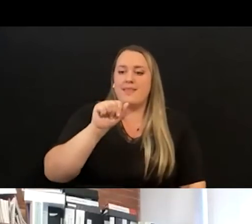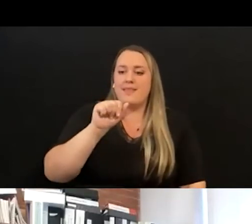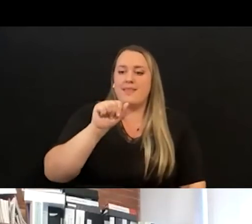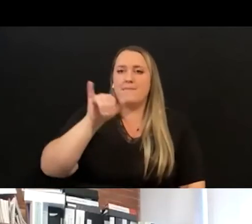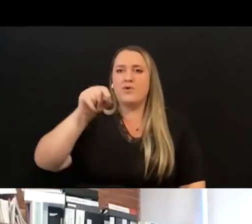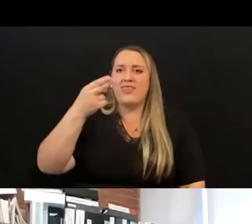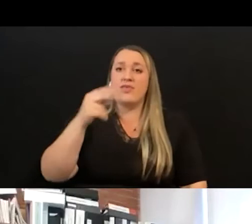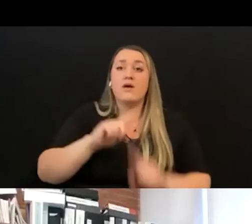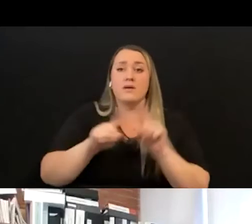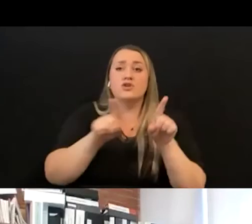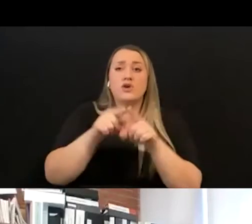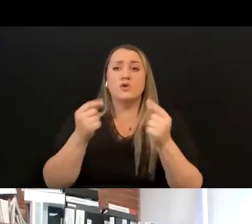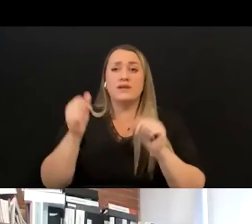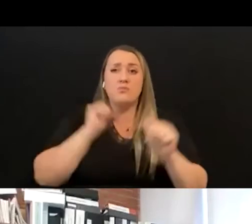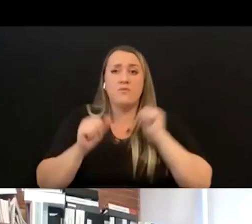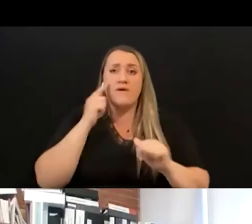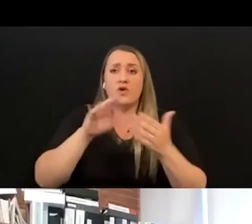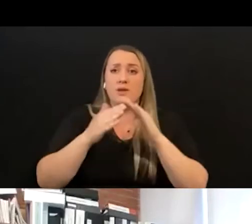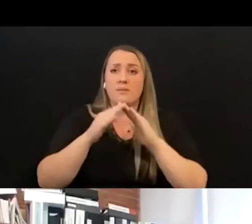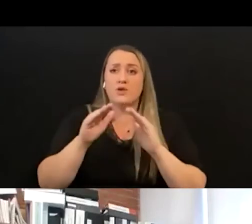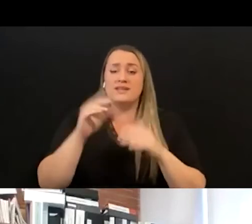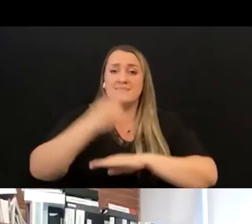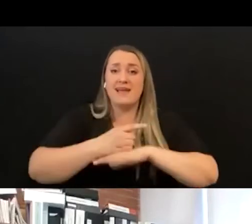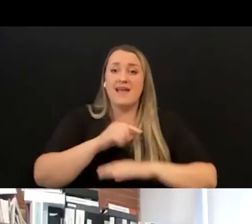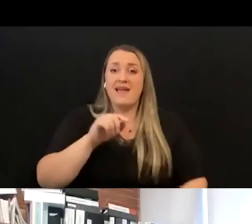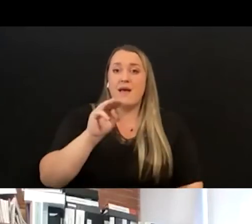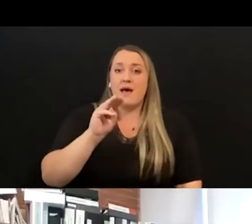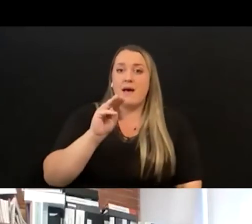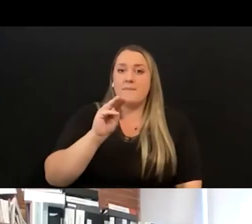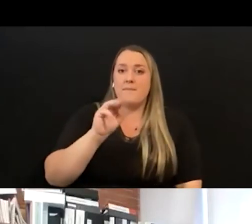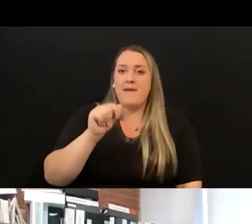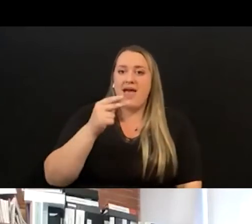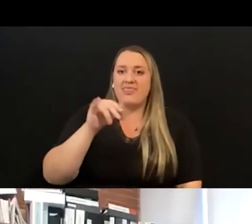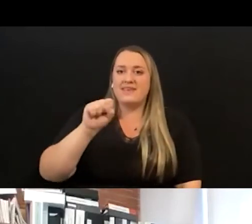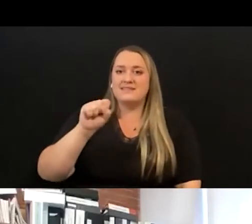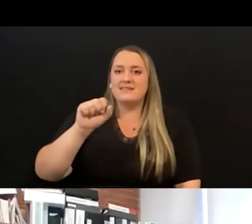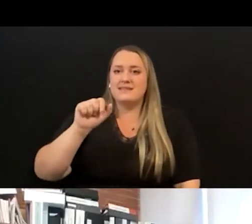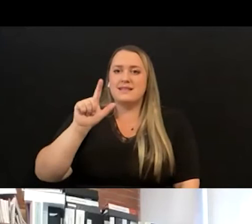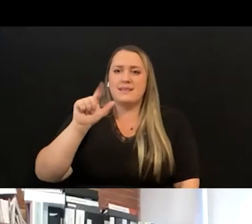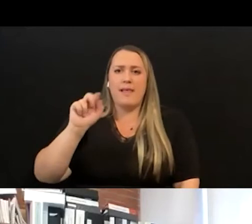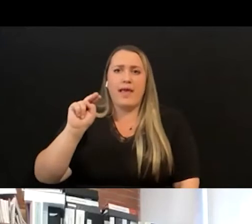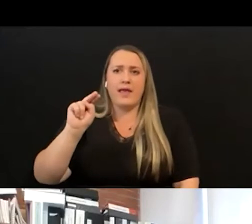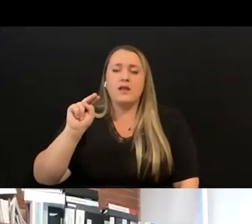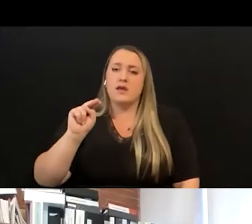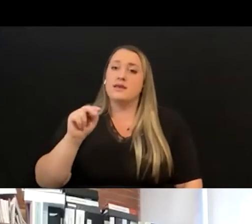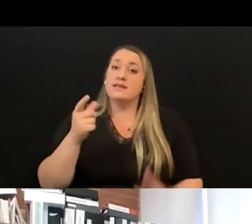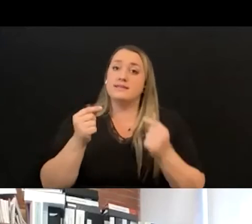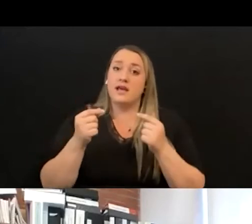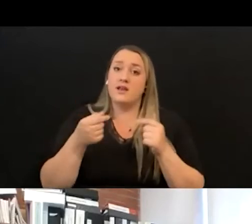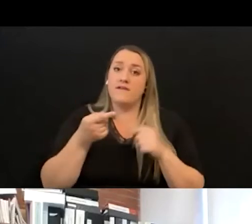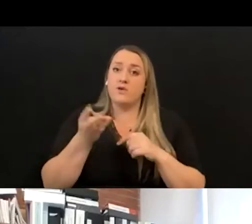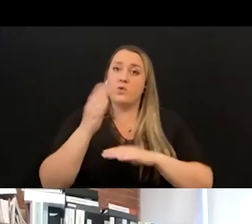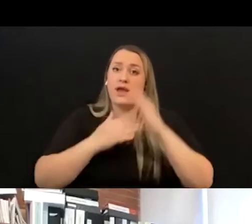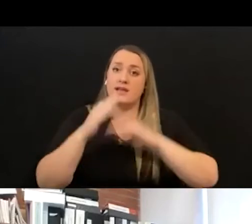community day. Mathis Lamb, who was one of the artists in the exhibition, did hands-on art activities. But the other thing that we did was